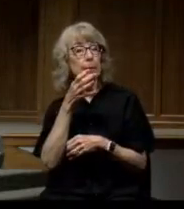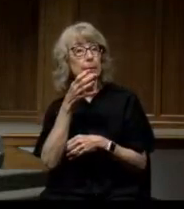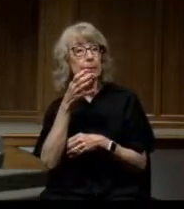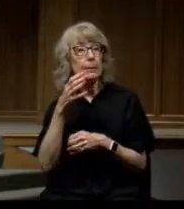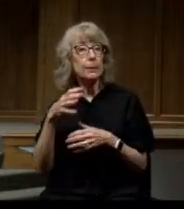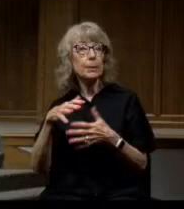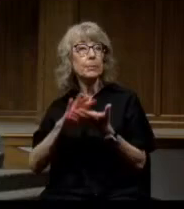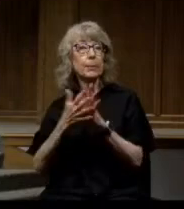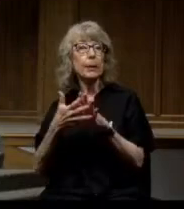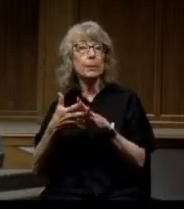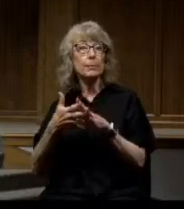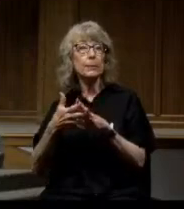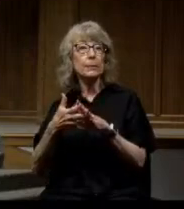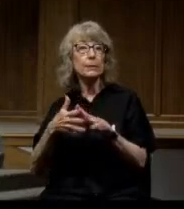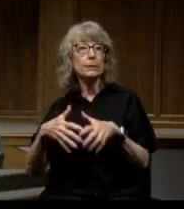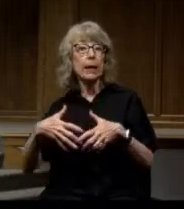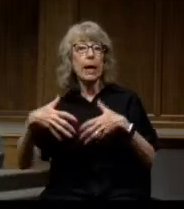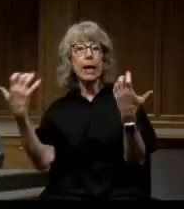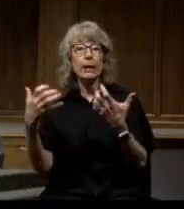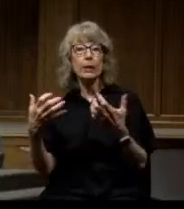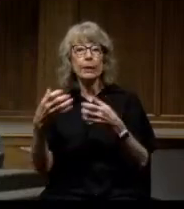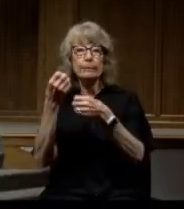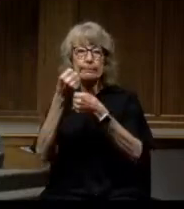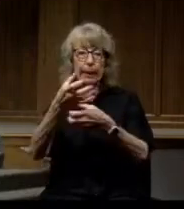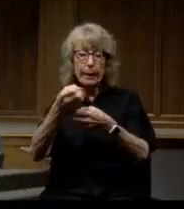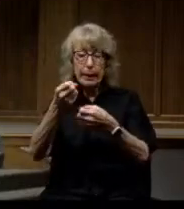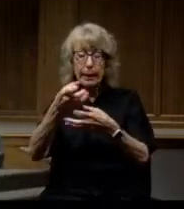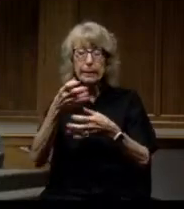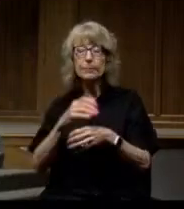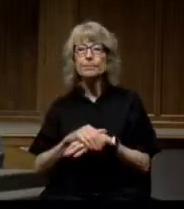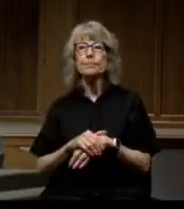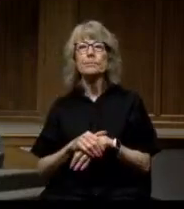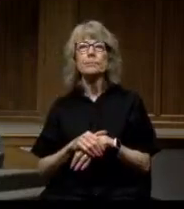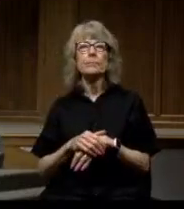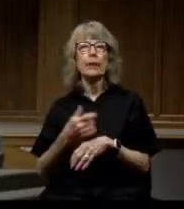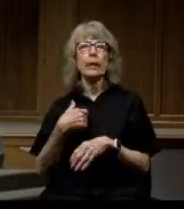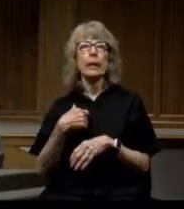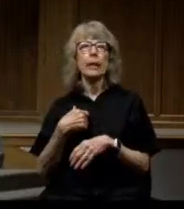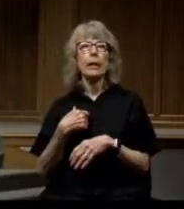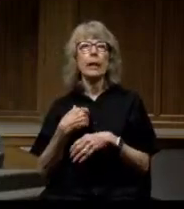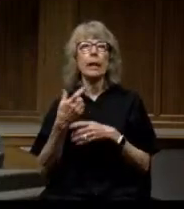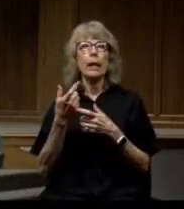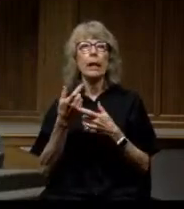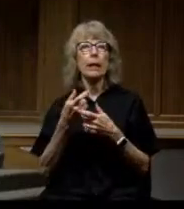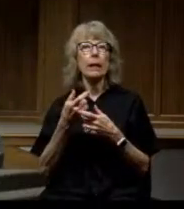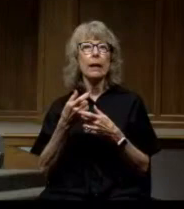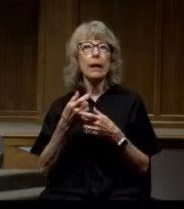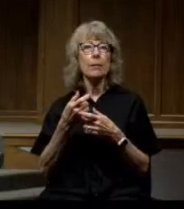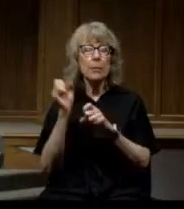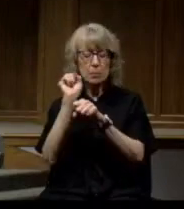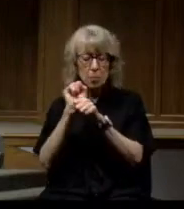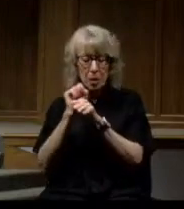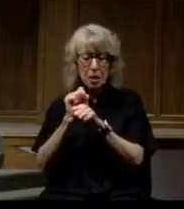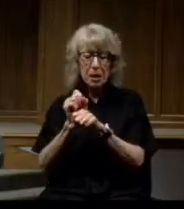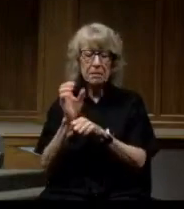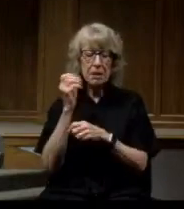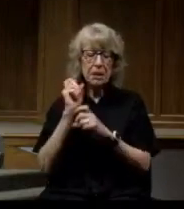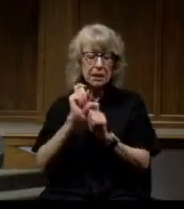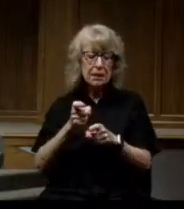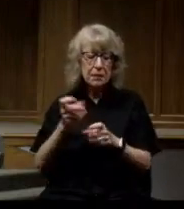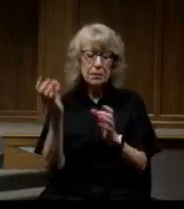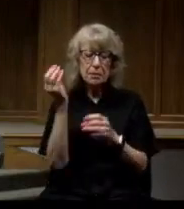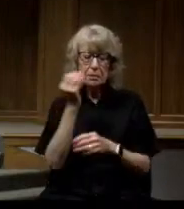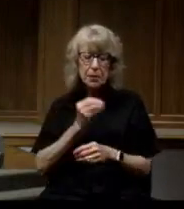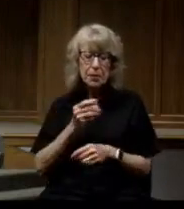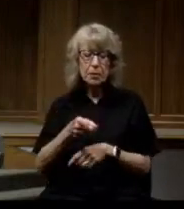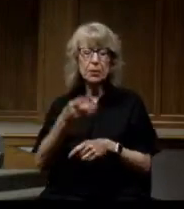kitchen just starting to yell at her 8-year-old son. Like, "I've been slaving for you for all these years, and you have no